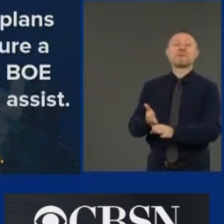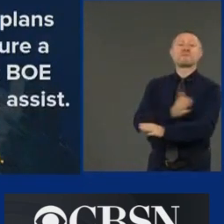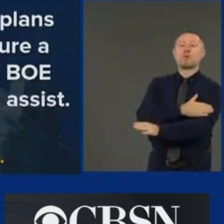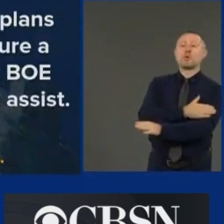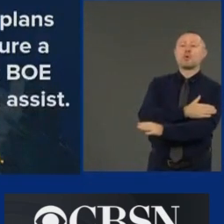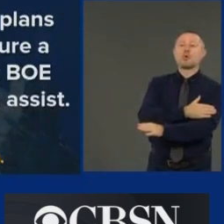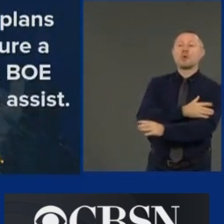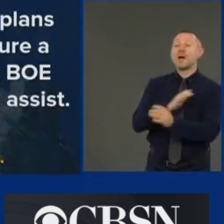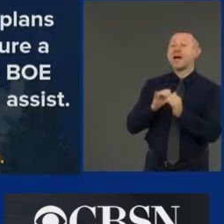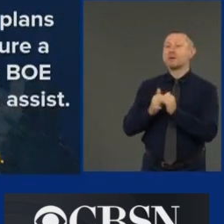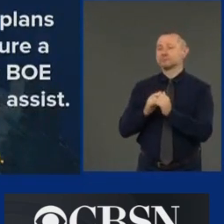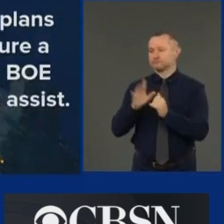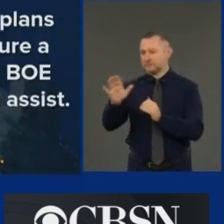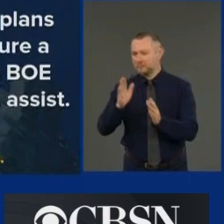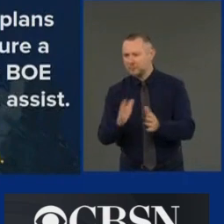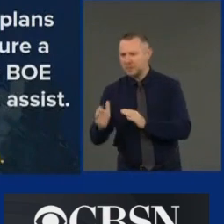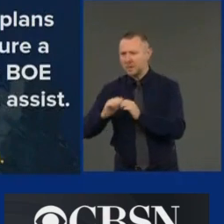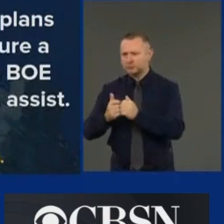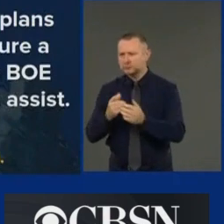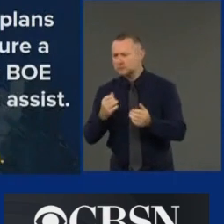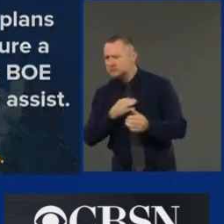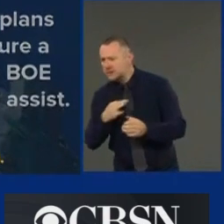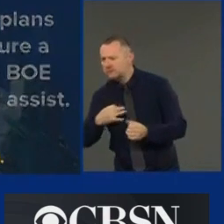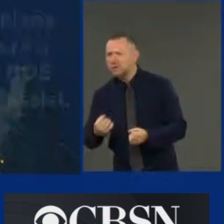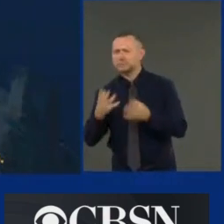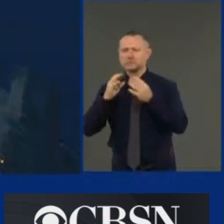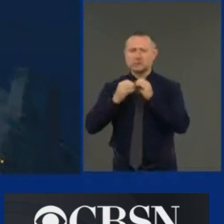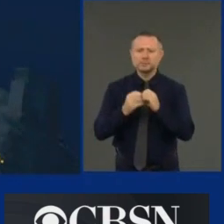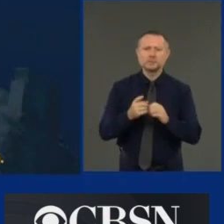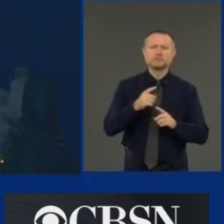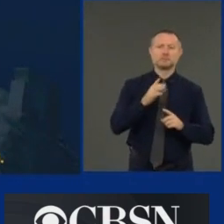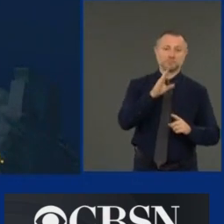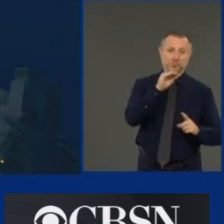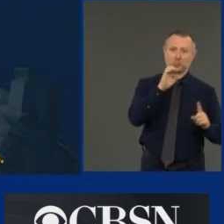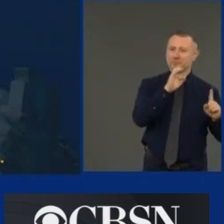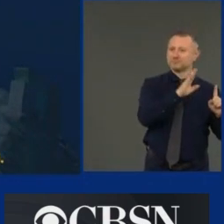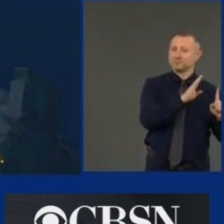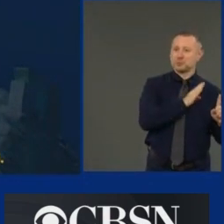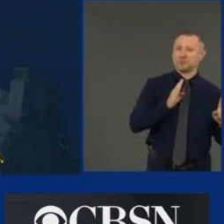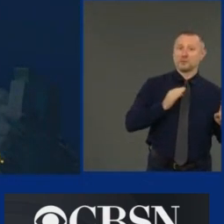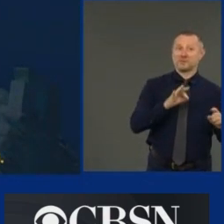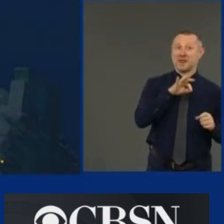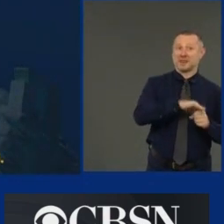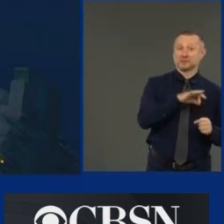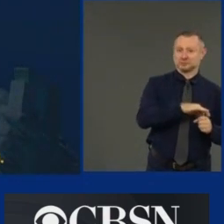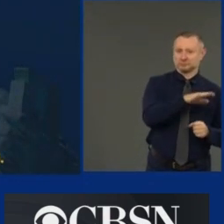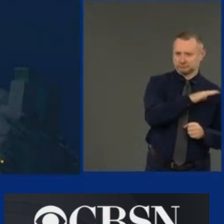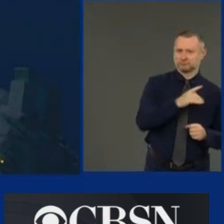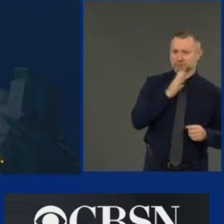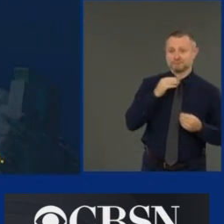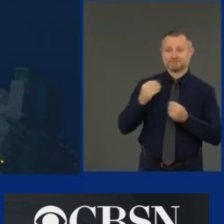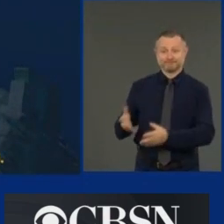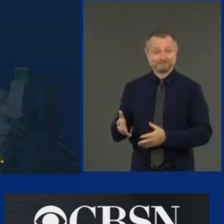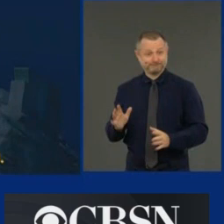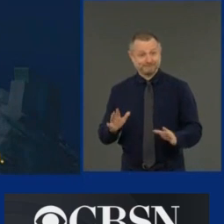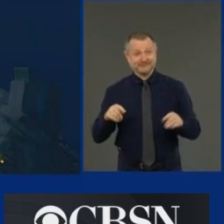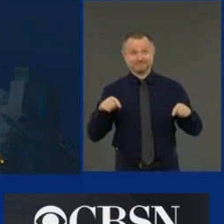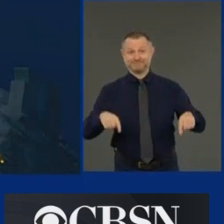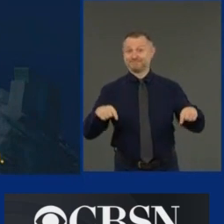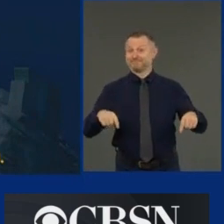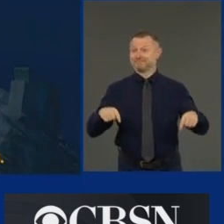staffing plan from the Board of Elections that will actually do that. This election is going to